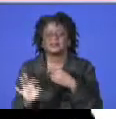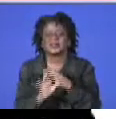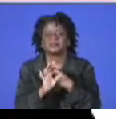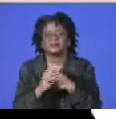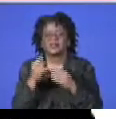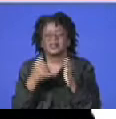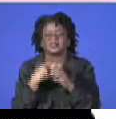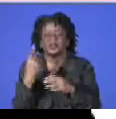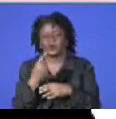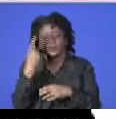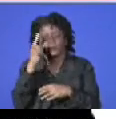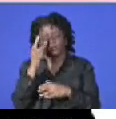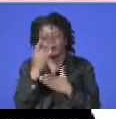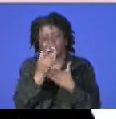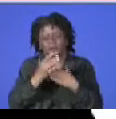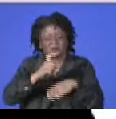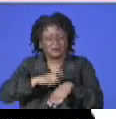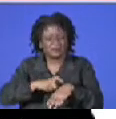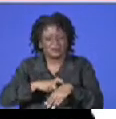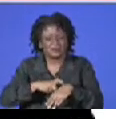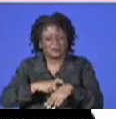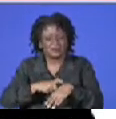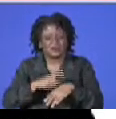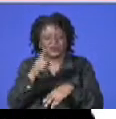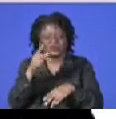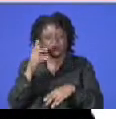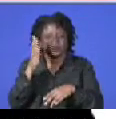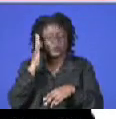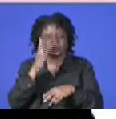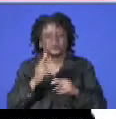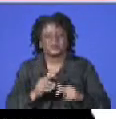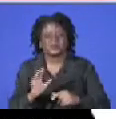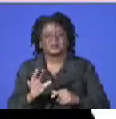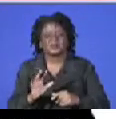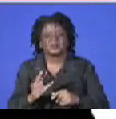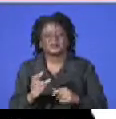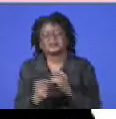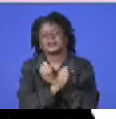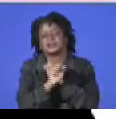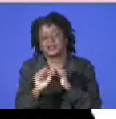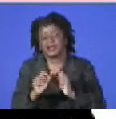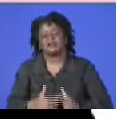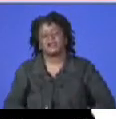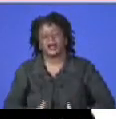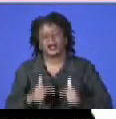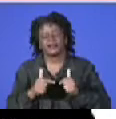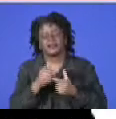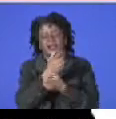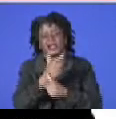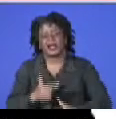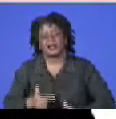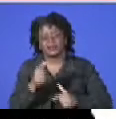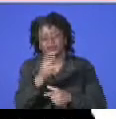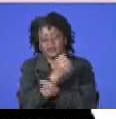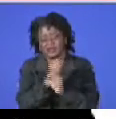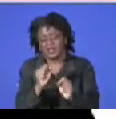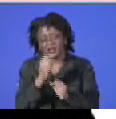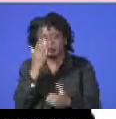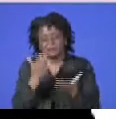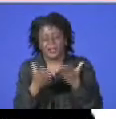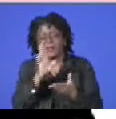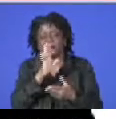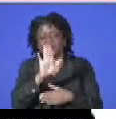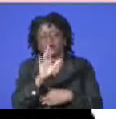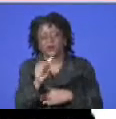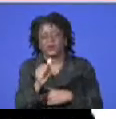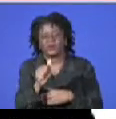for a while, and guess what? You're going to save lives. And the life you save may very well be your own. So stay at home.